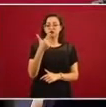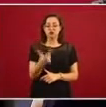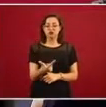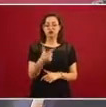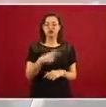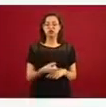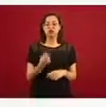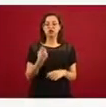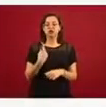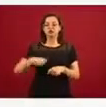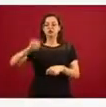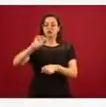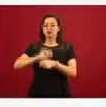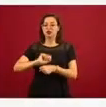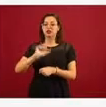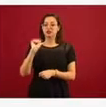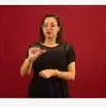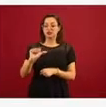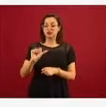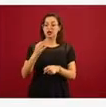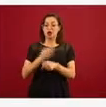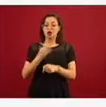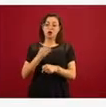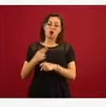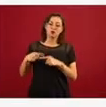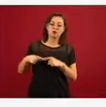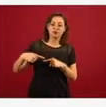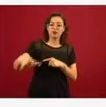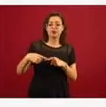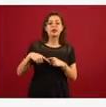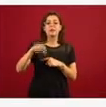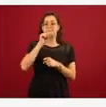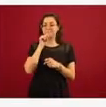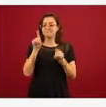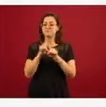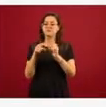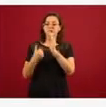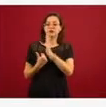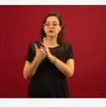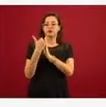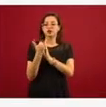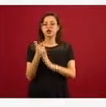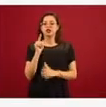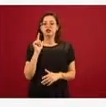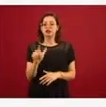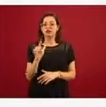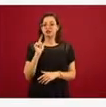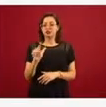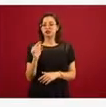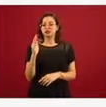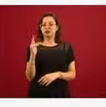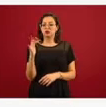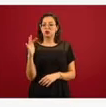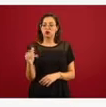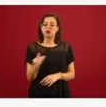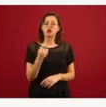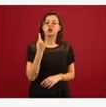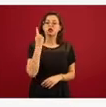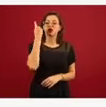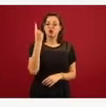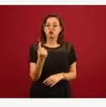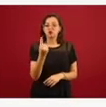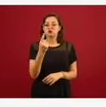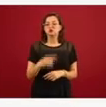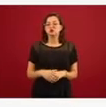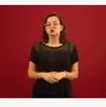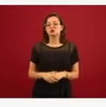are confirmed to have some sort of infectious respiratory disease, what percentage of them come out as COVID-19